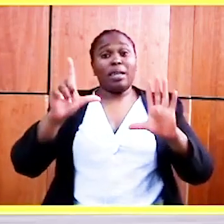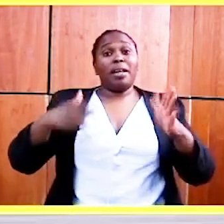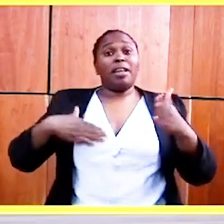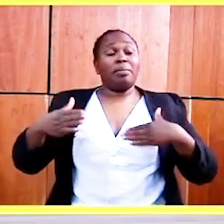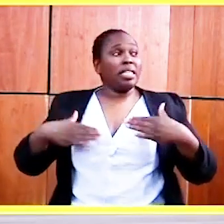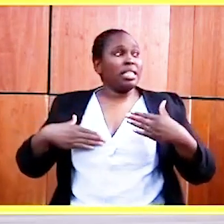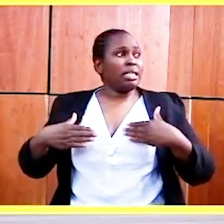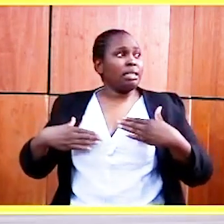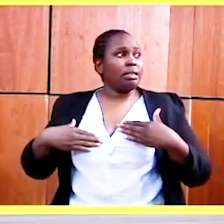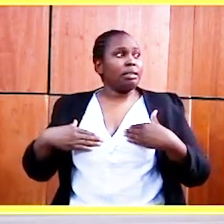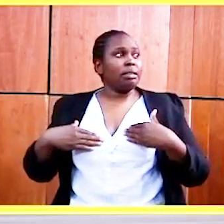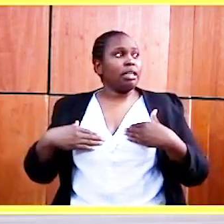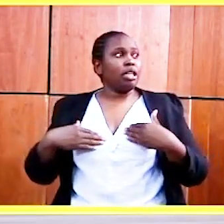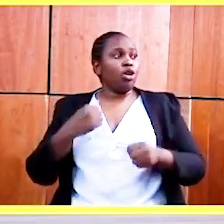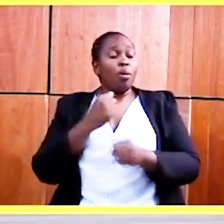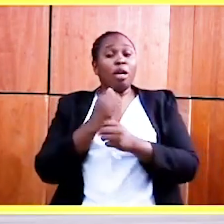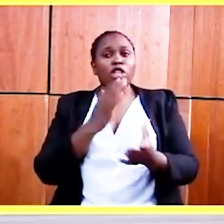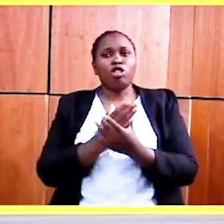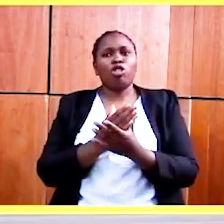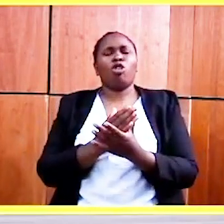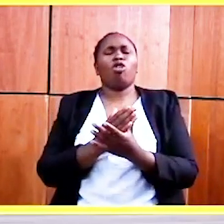government, ensuring that we have a